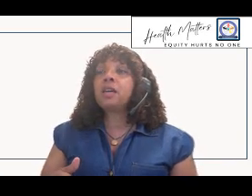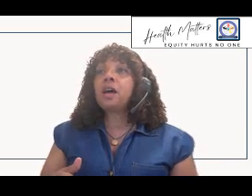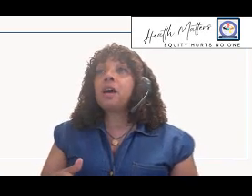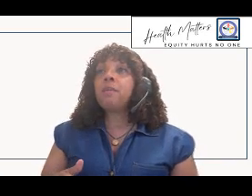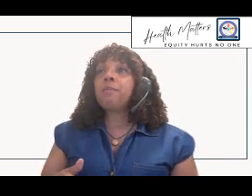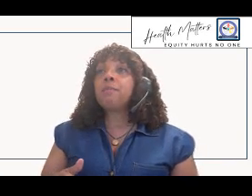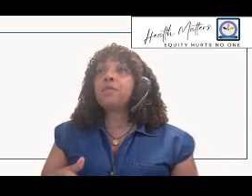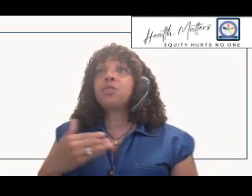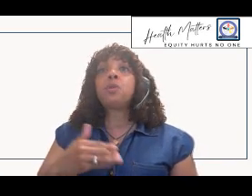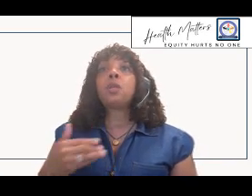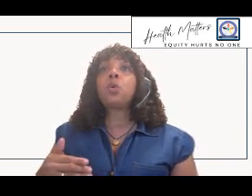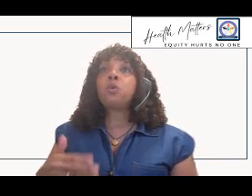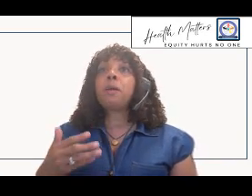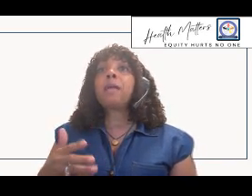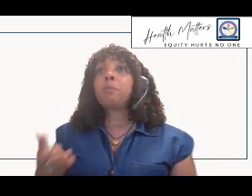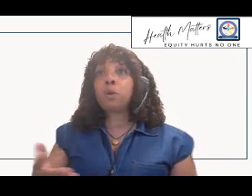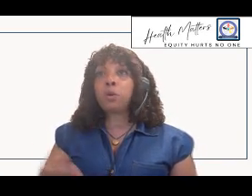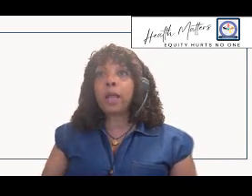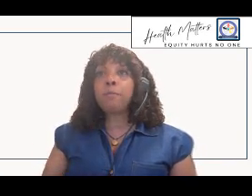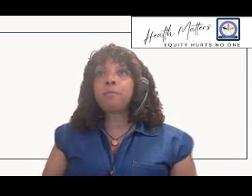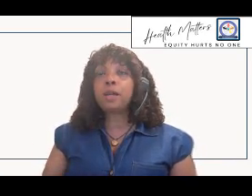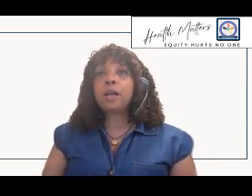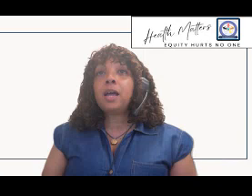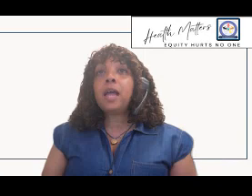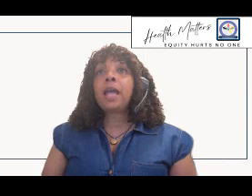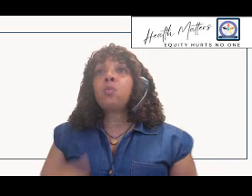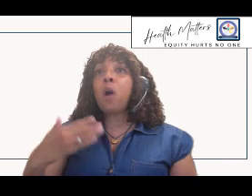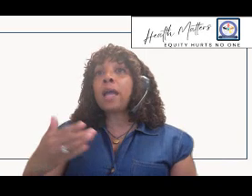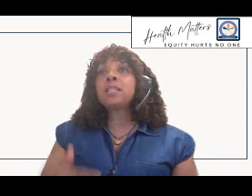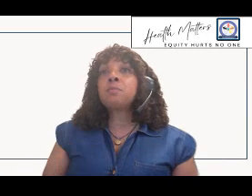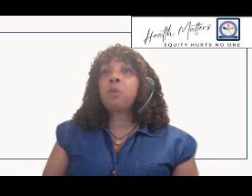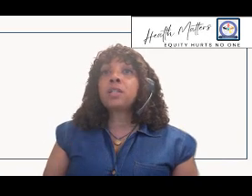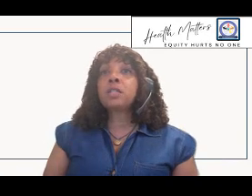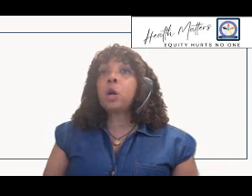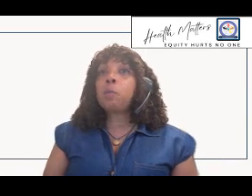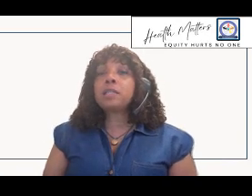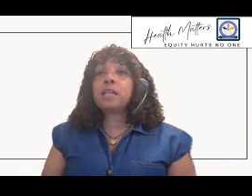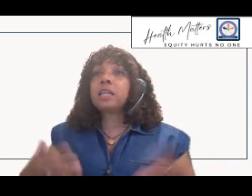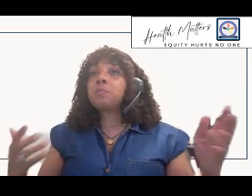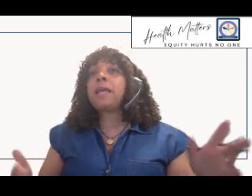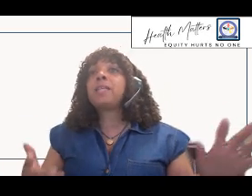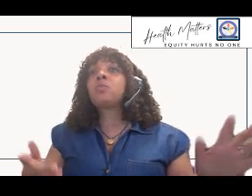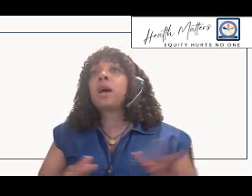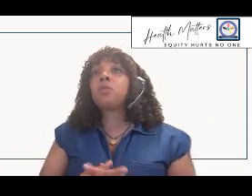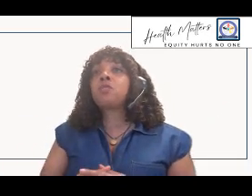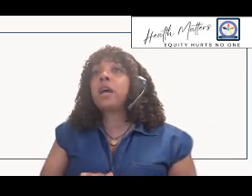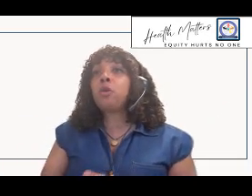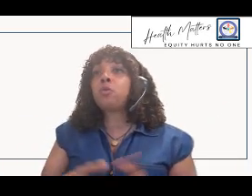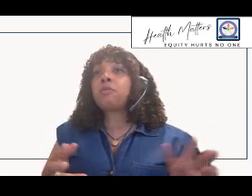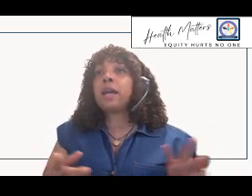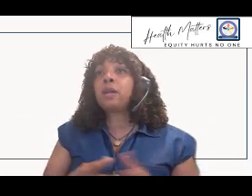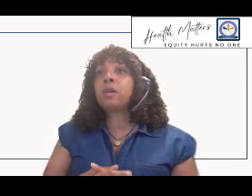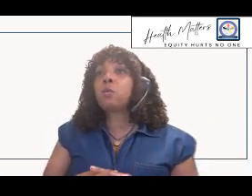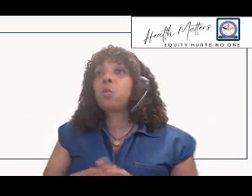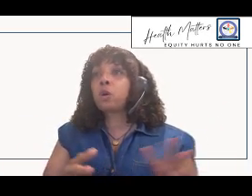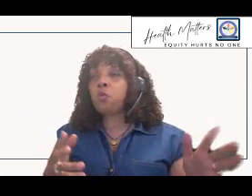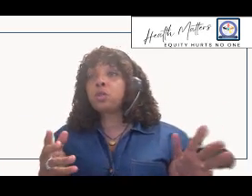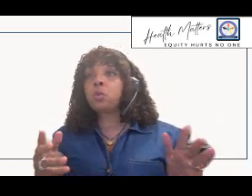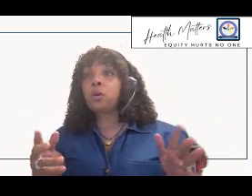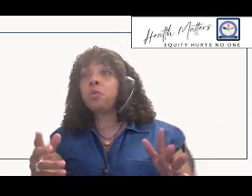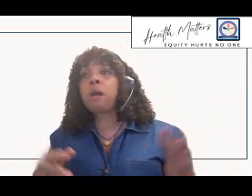state student loan repayment program. And why it's important to NOMHE is that it expands routes for health